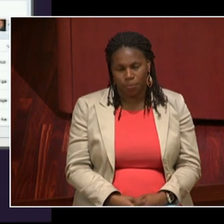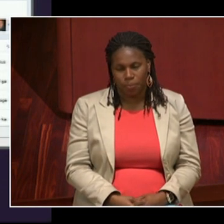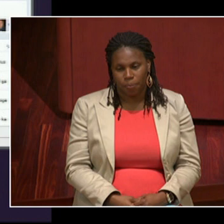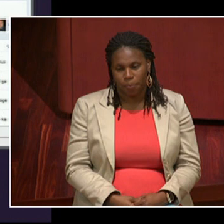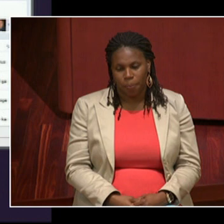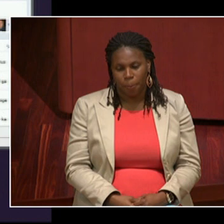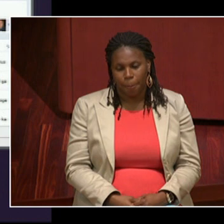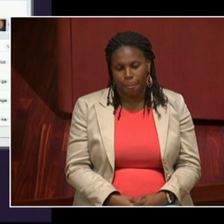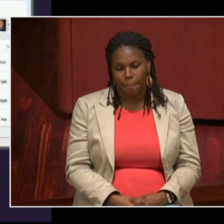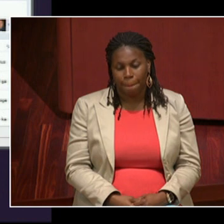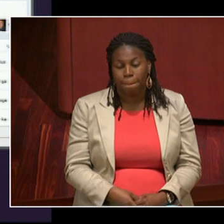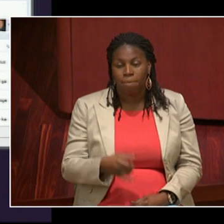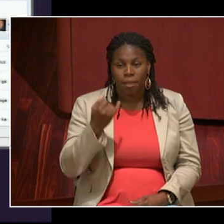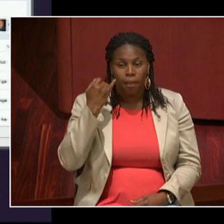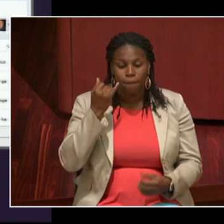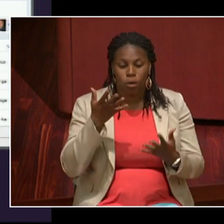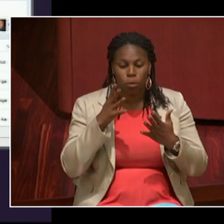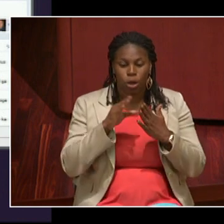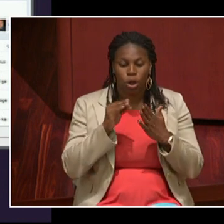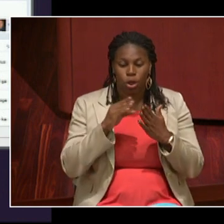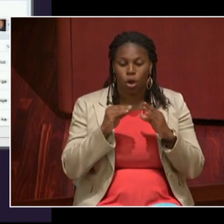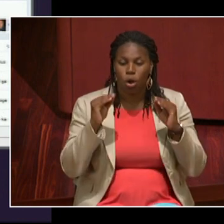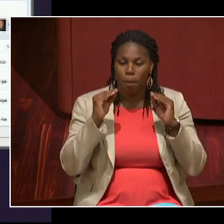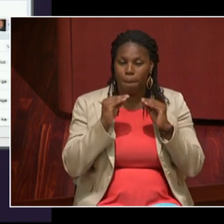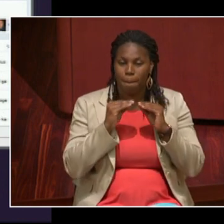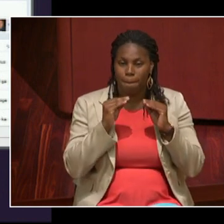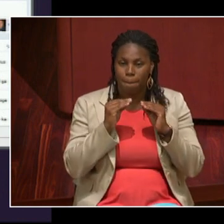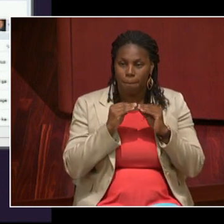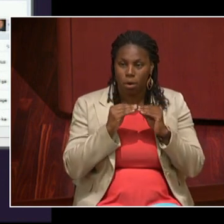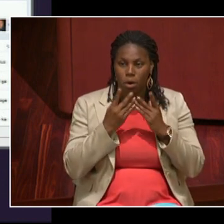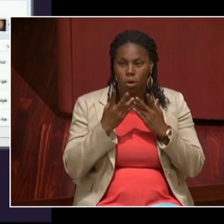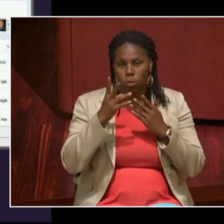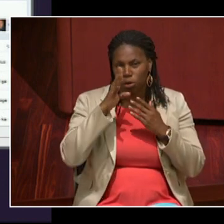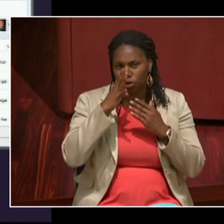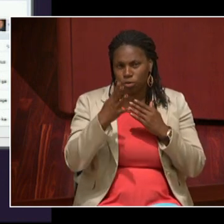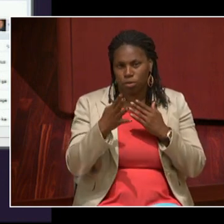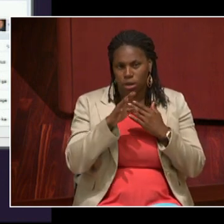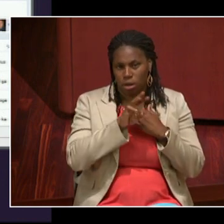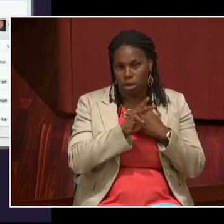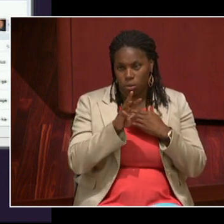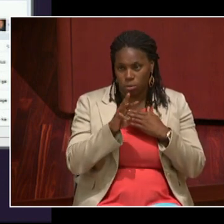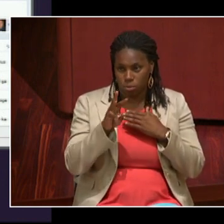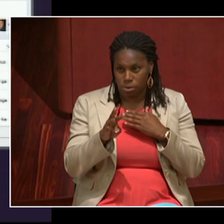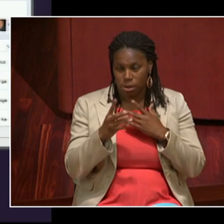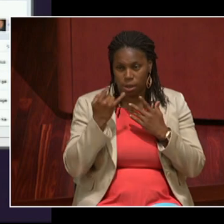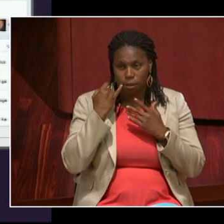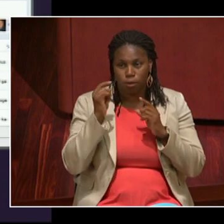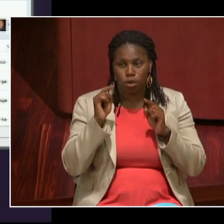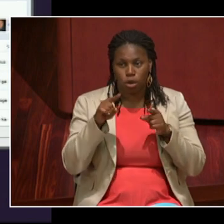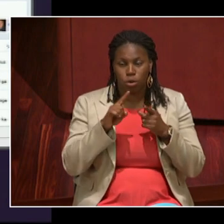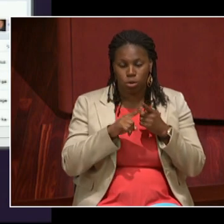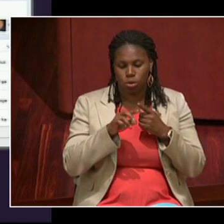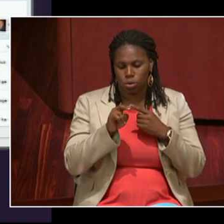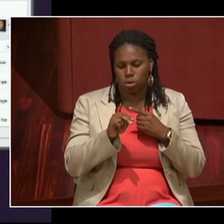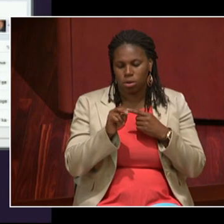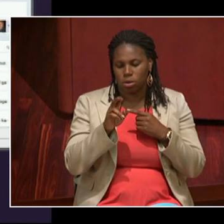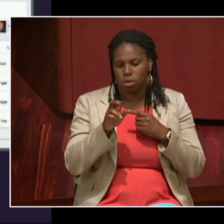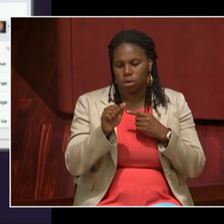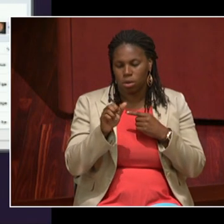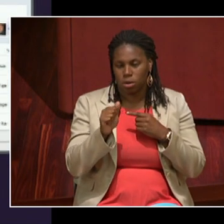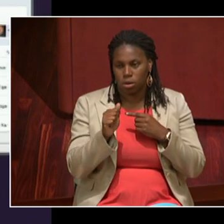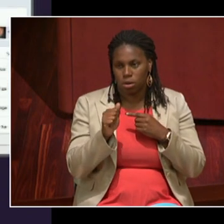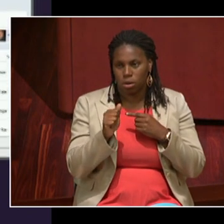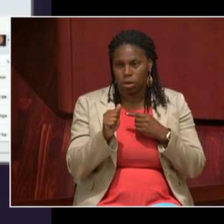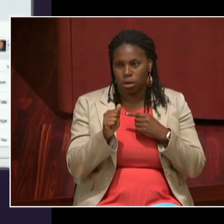And if you want to learn more about the A-files, we've actually created an A-files website. If you go to the National Archives website, you can search for